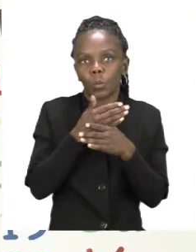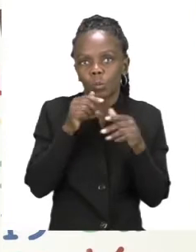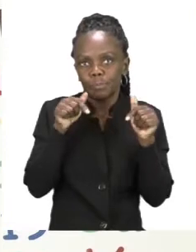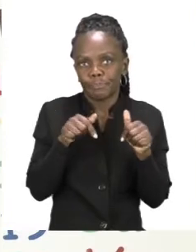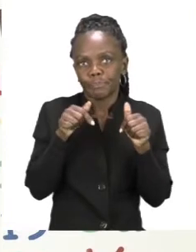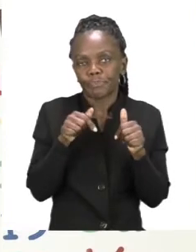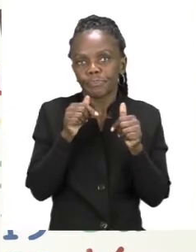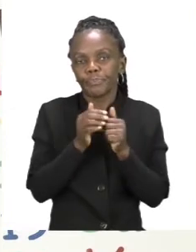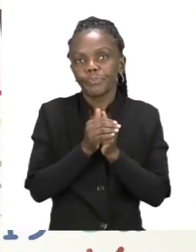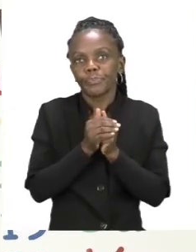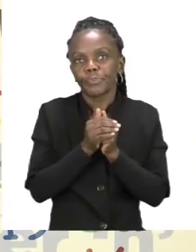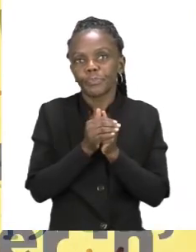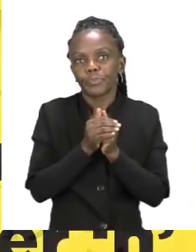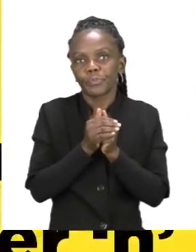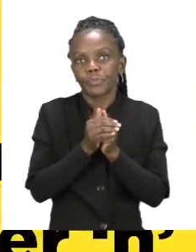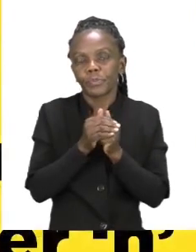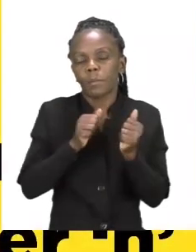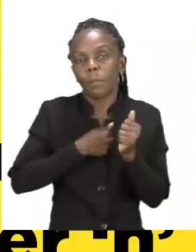is about...